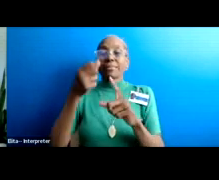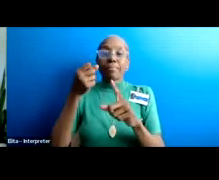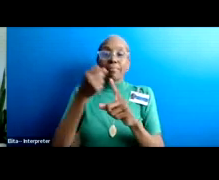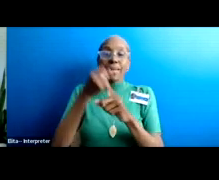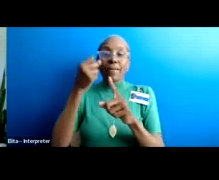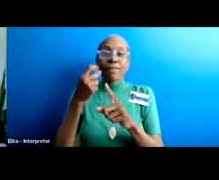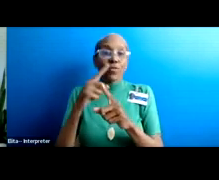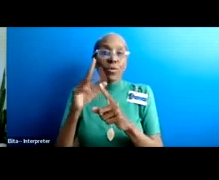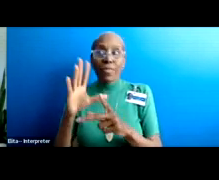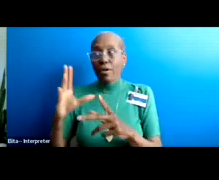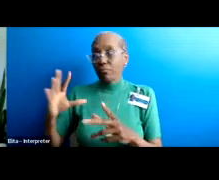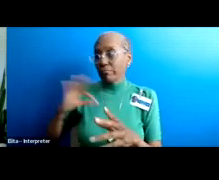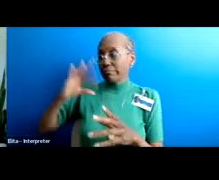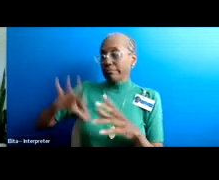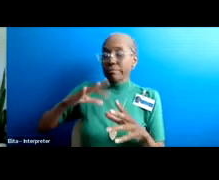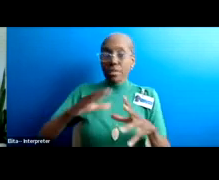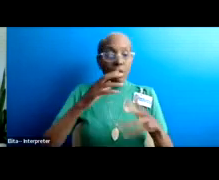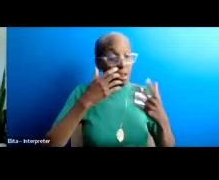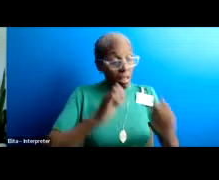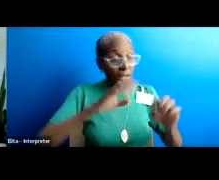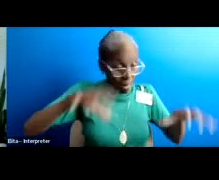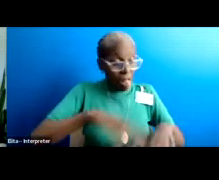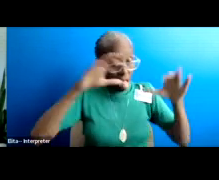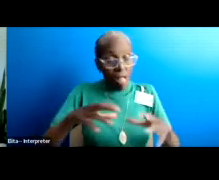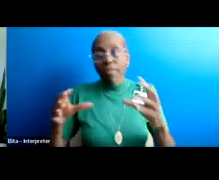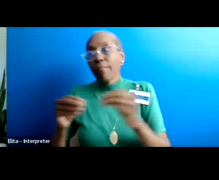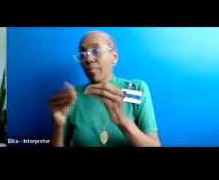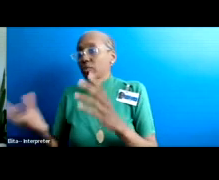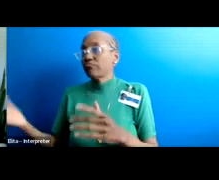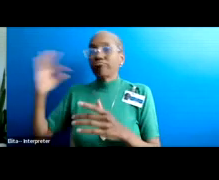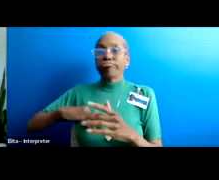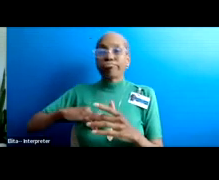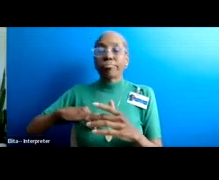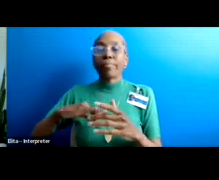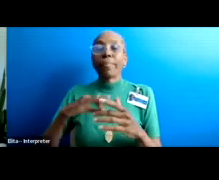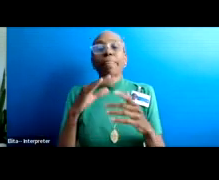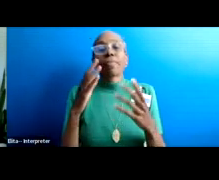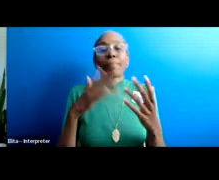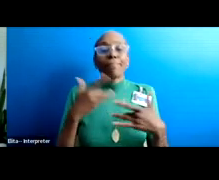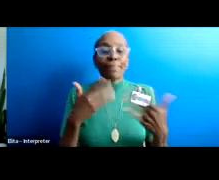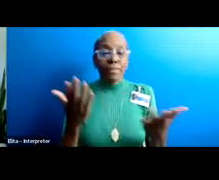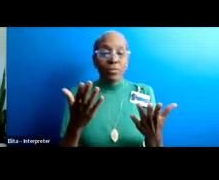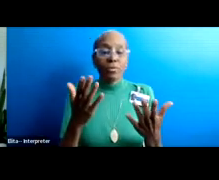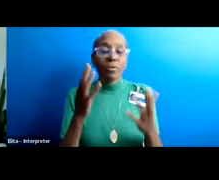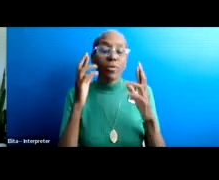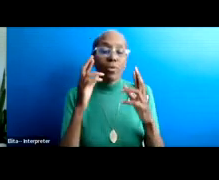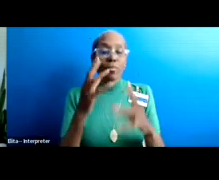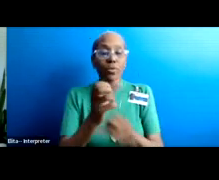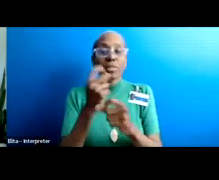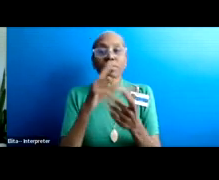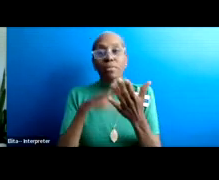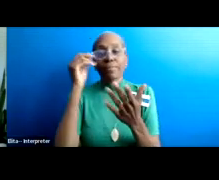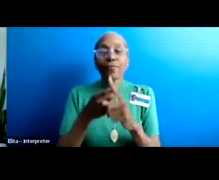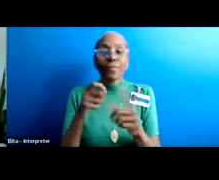the biggest payoff for the amount of effort that they are putting in. So I'm excited to be here, and I hope you get something out of